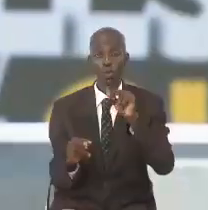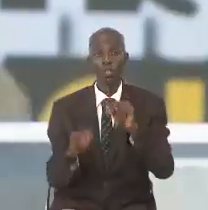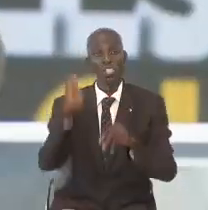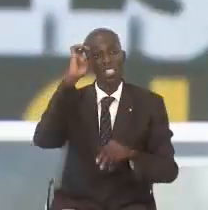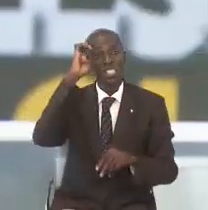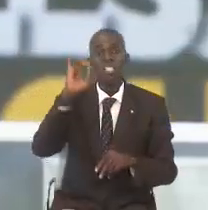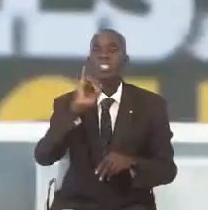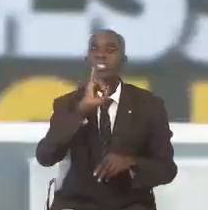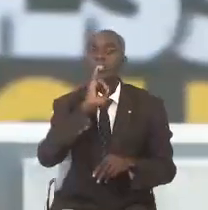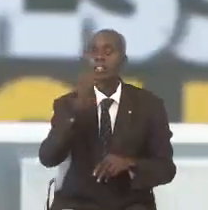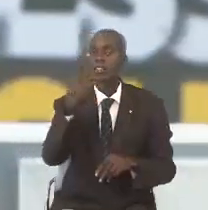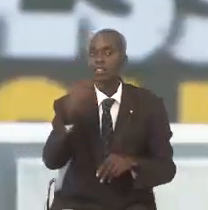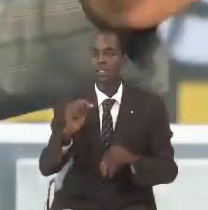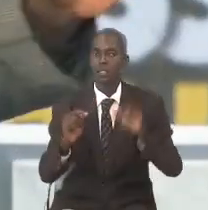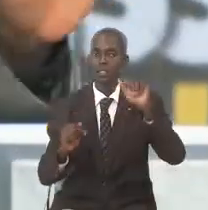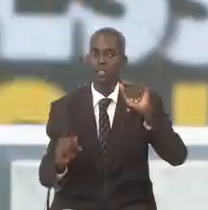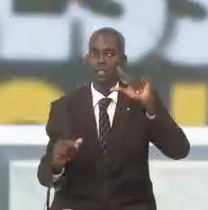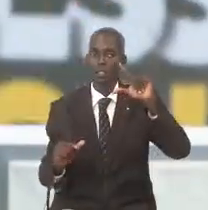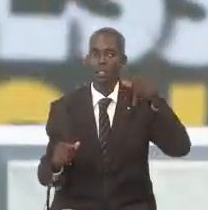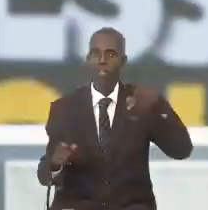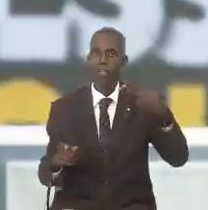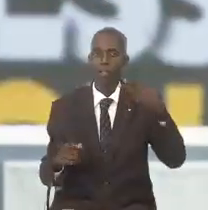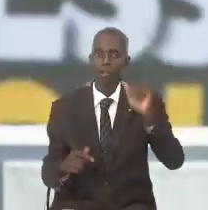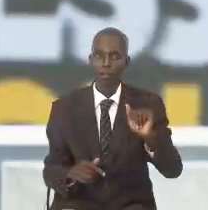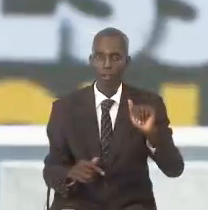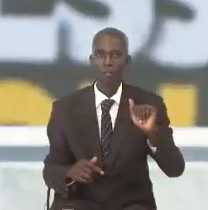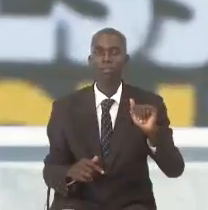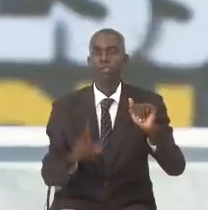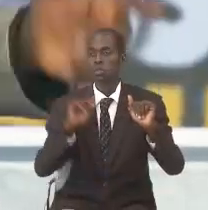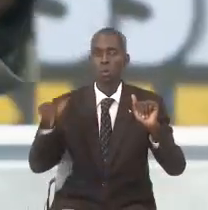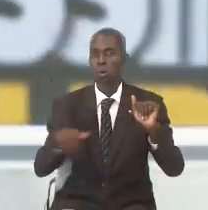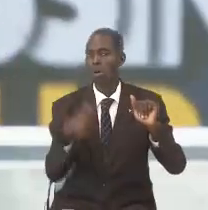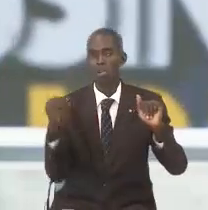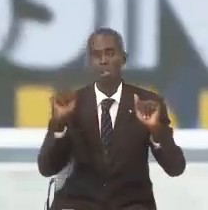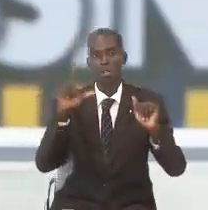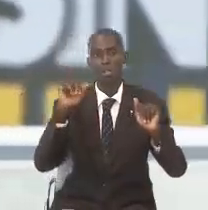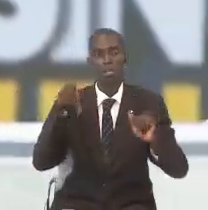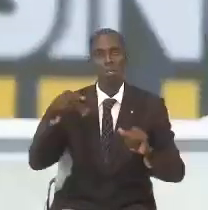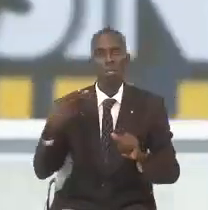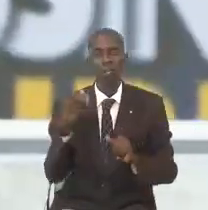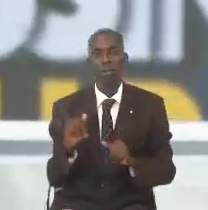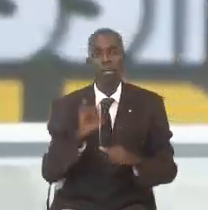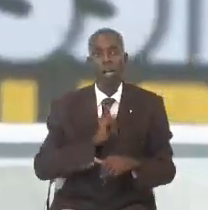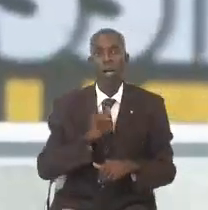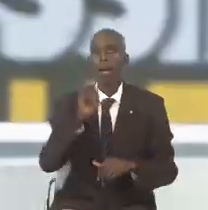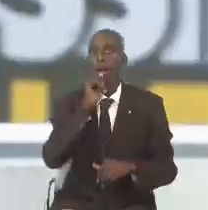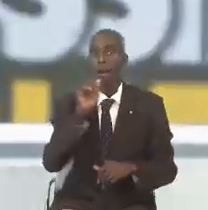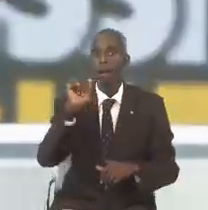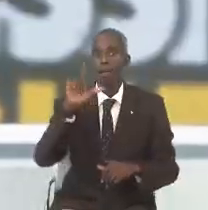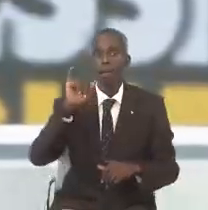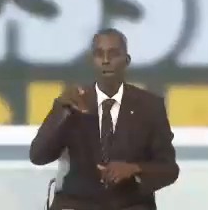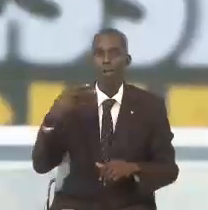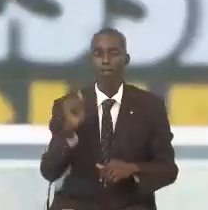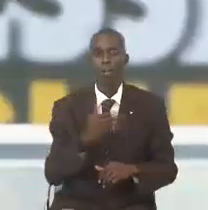Omega, the, no other Alpha. I am Alpha and Omega,